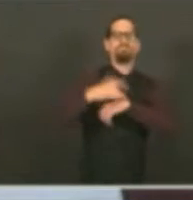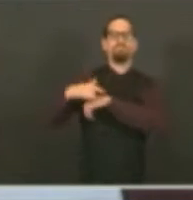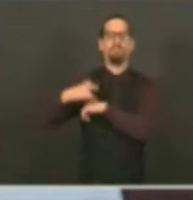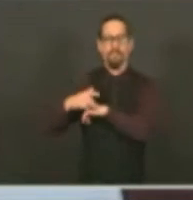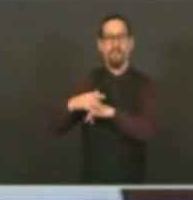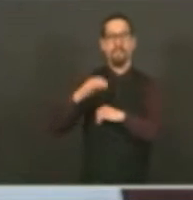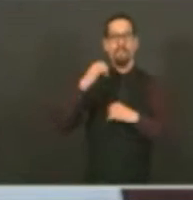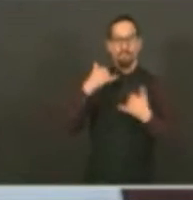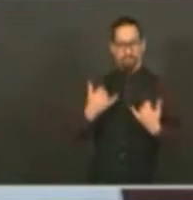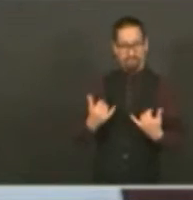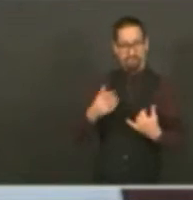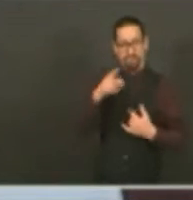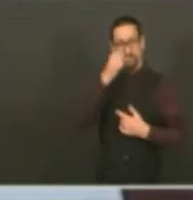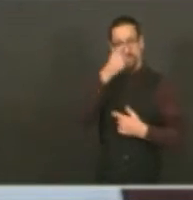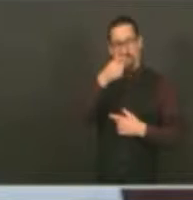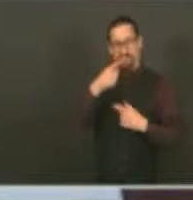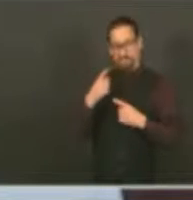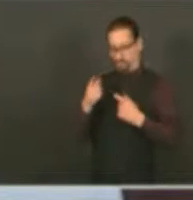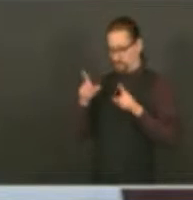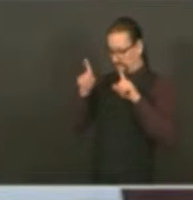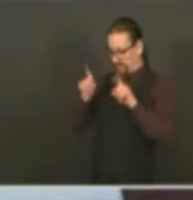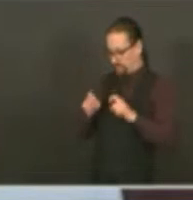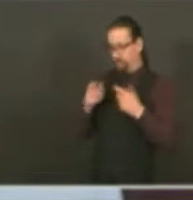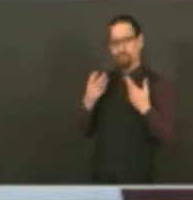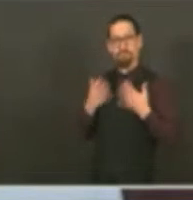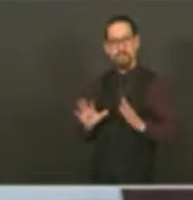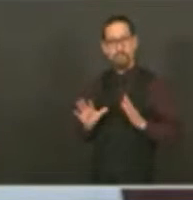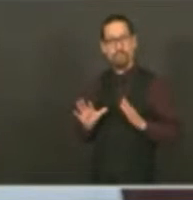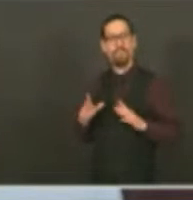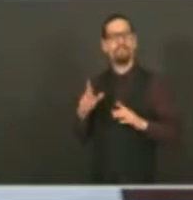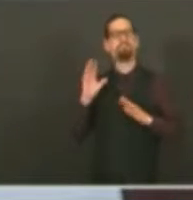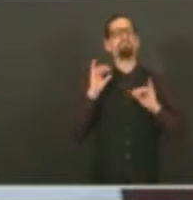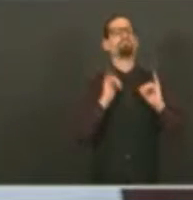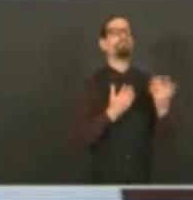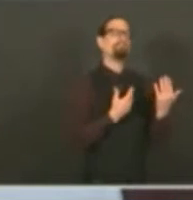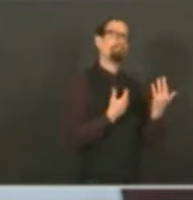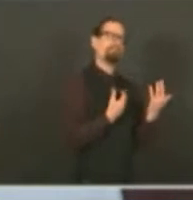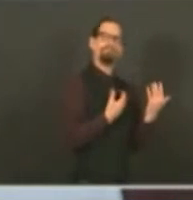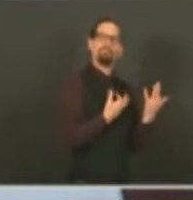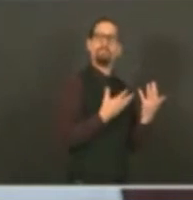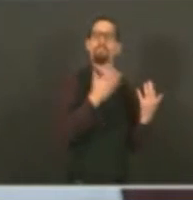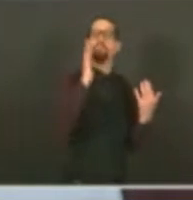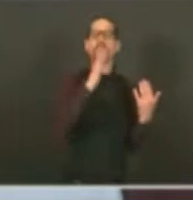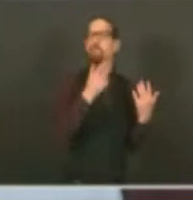results are ready. You can go online yourself and get the results of your test.